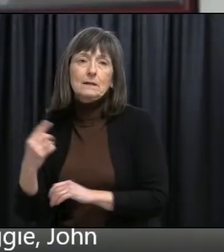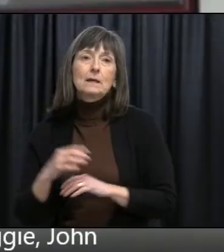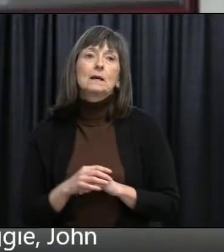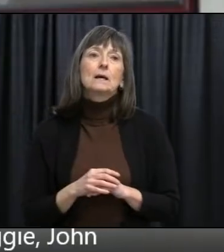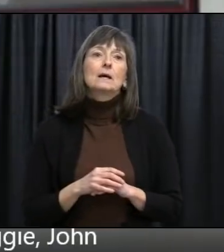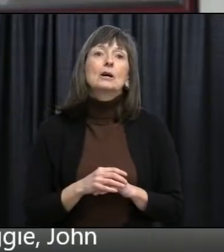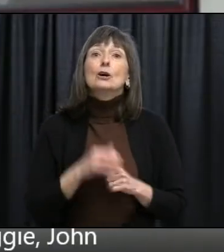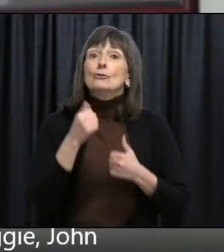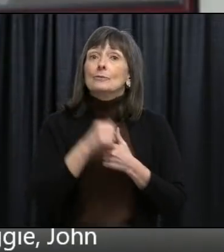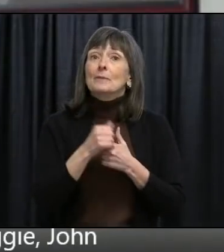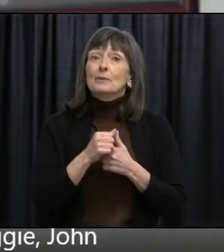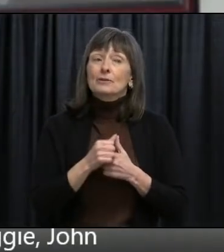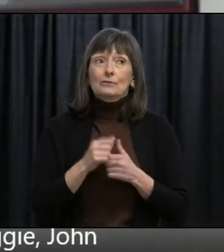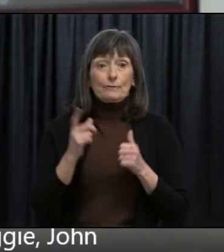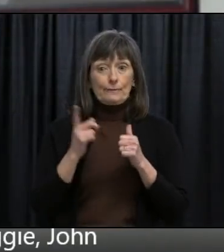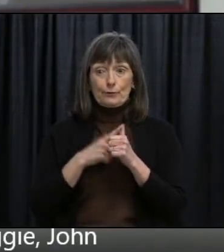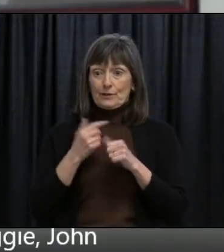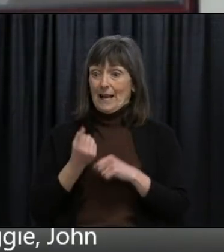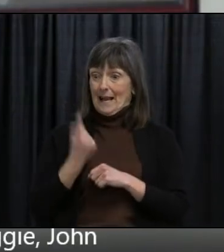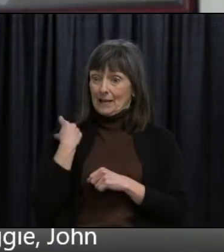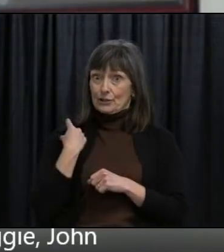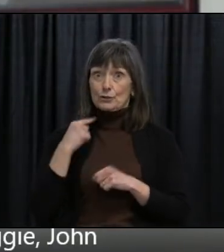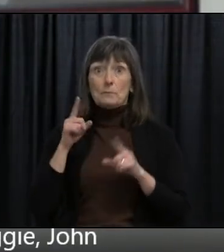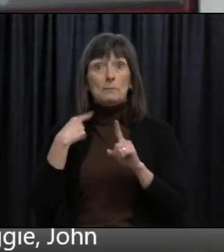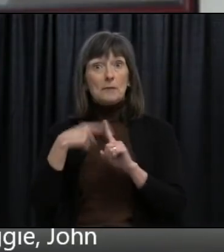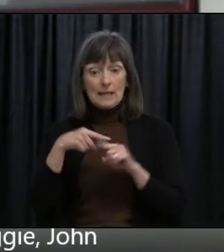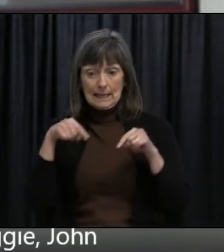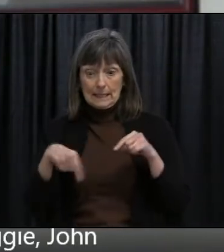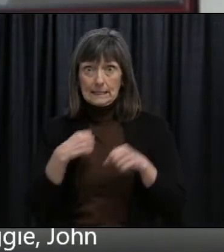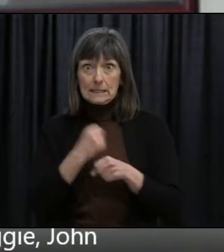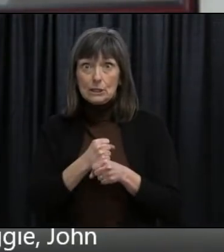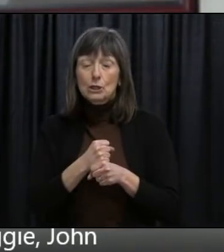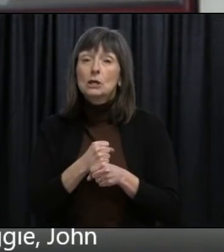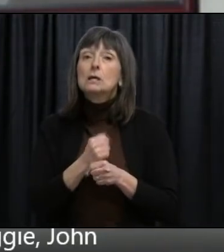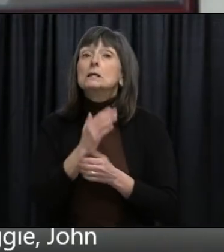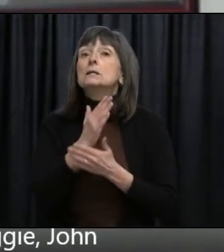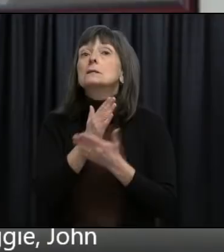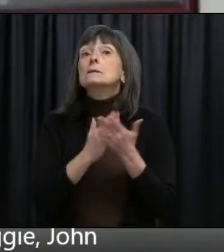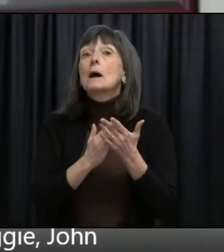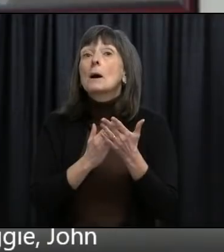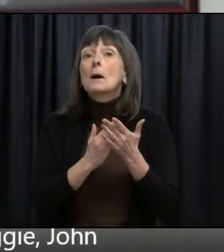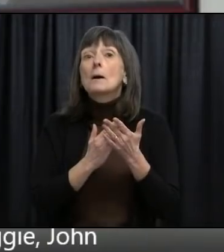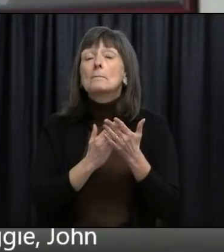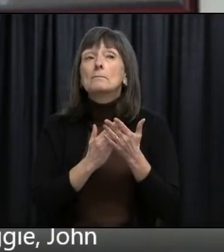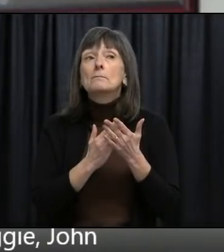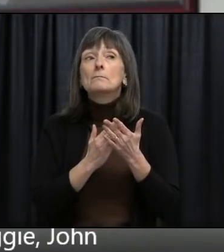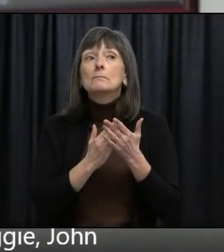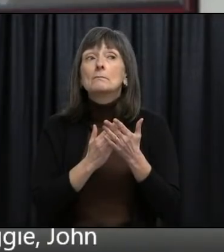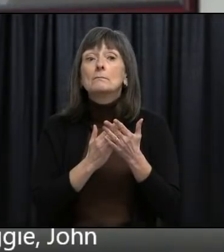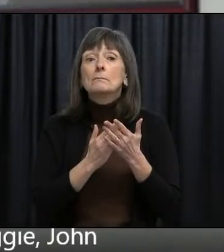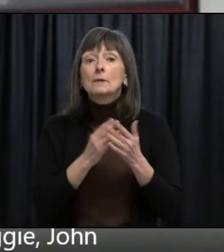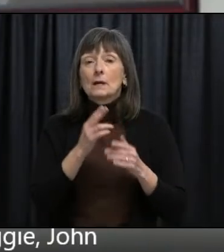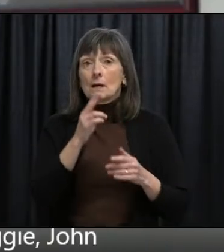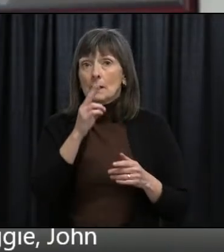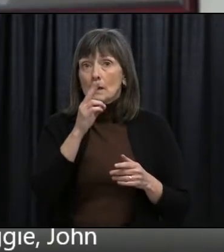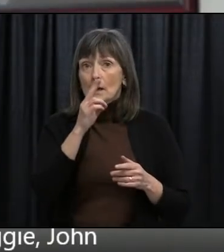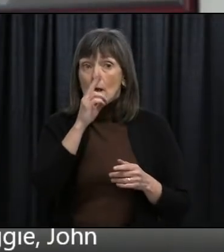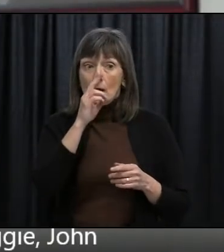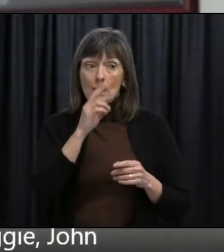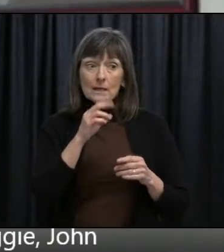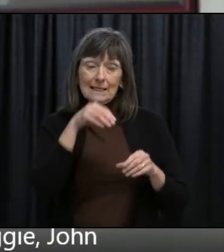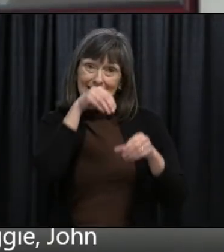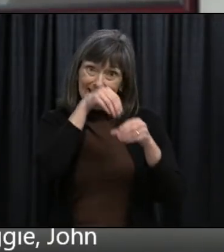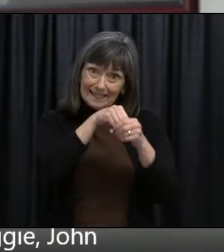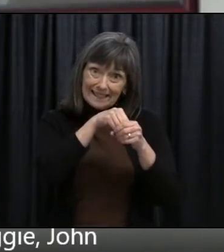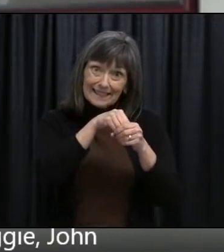wave, and in this, a number of people who were found to be COVID positive for various reasons, having been